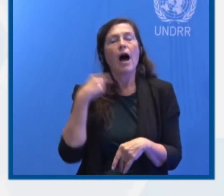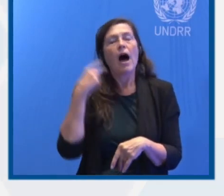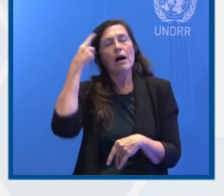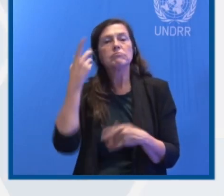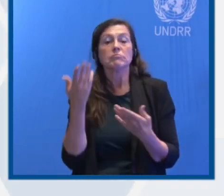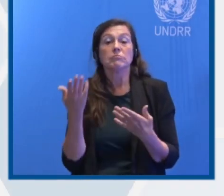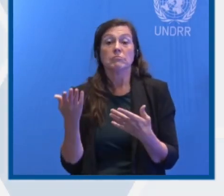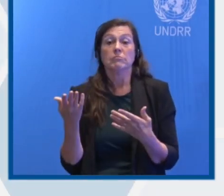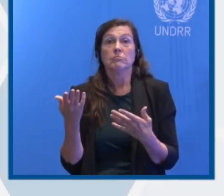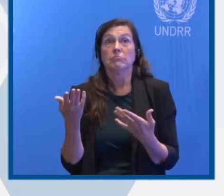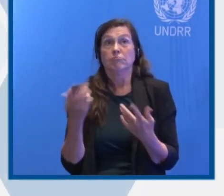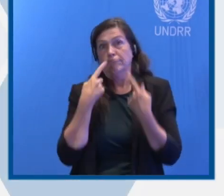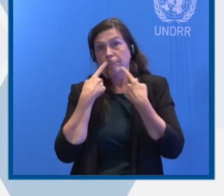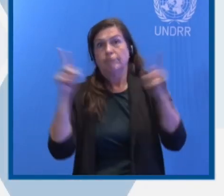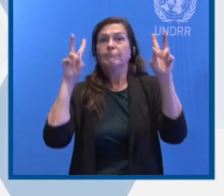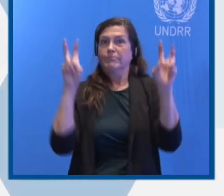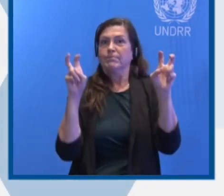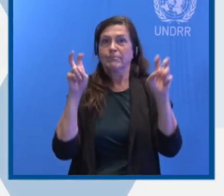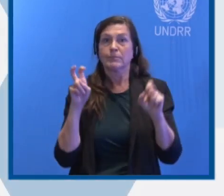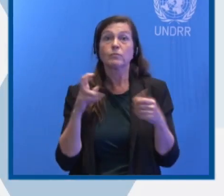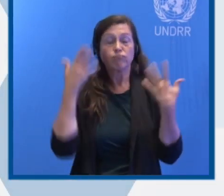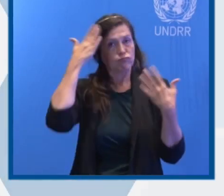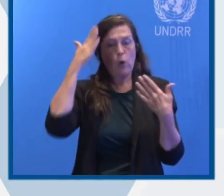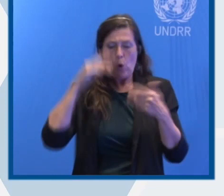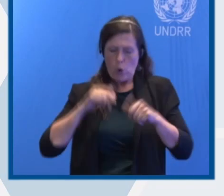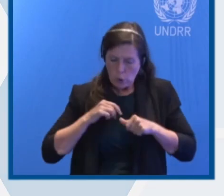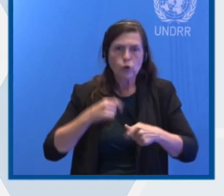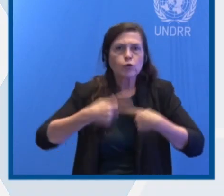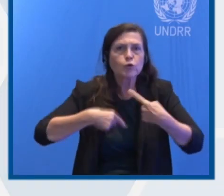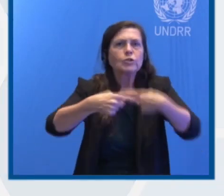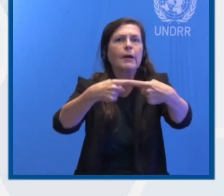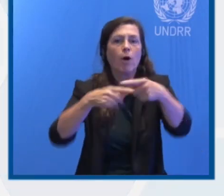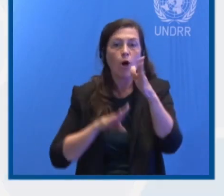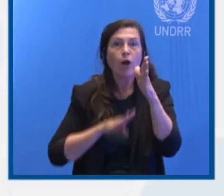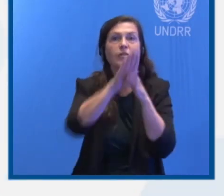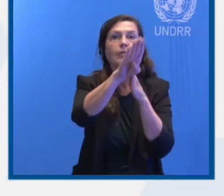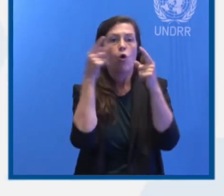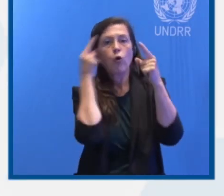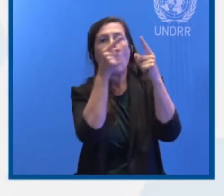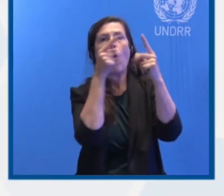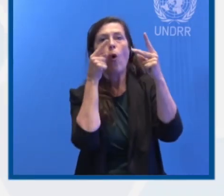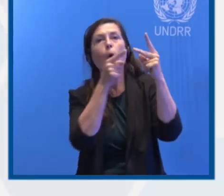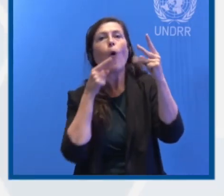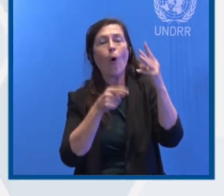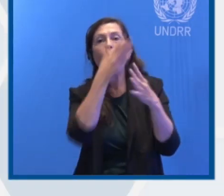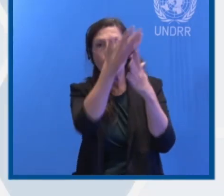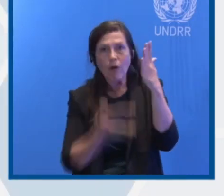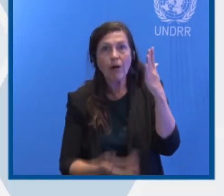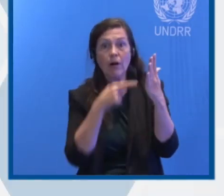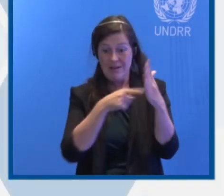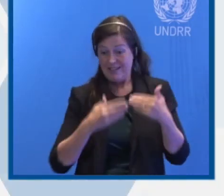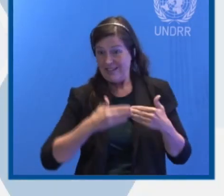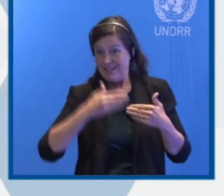statement, since we all know that the Sustainable Development Goals are core to our thinking over this next